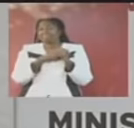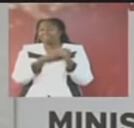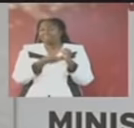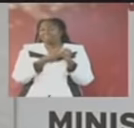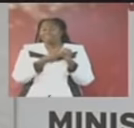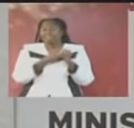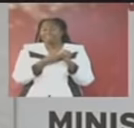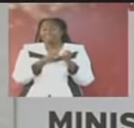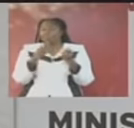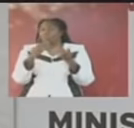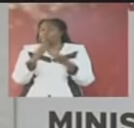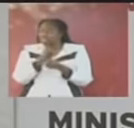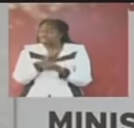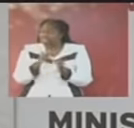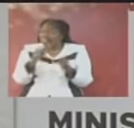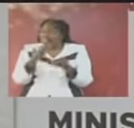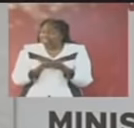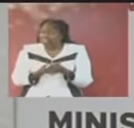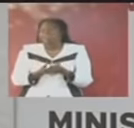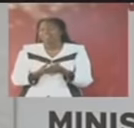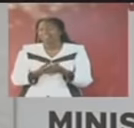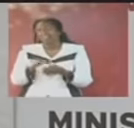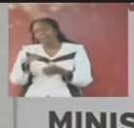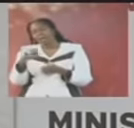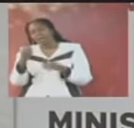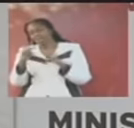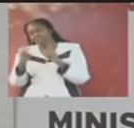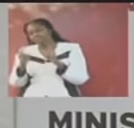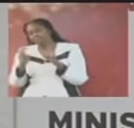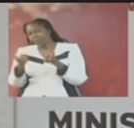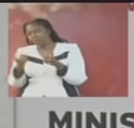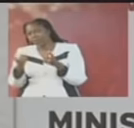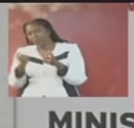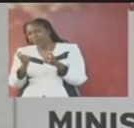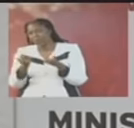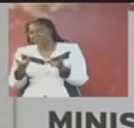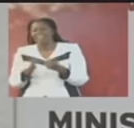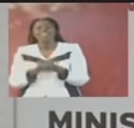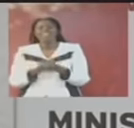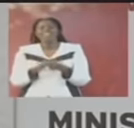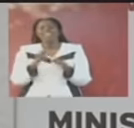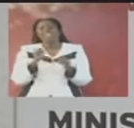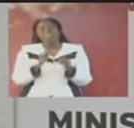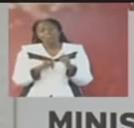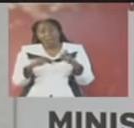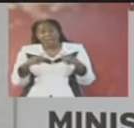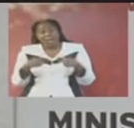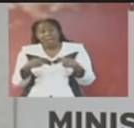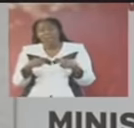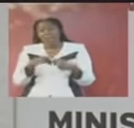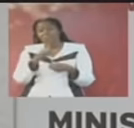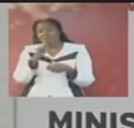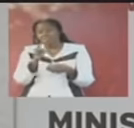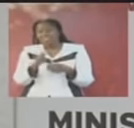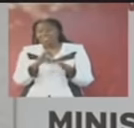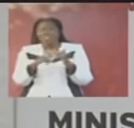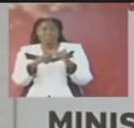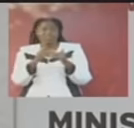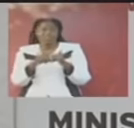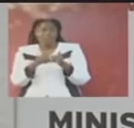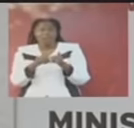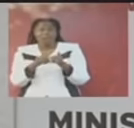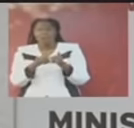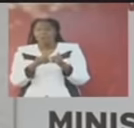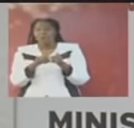issue. And of course, beside the long-term safety, which is something that we will only be able